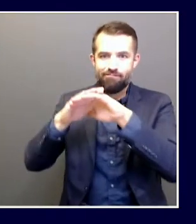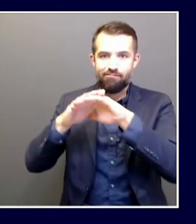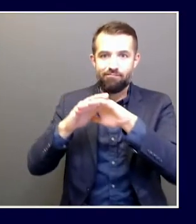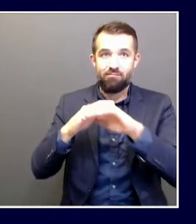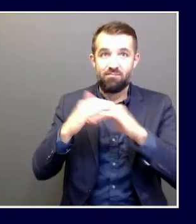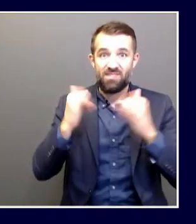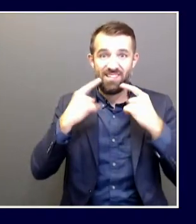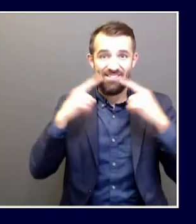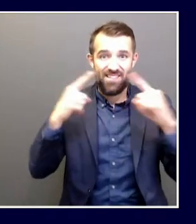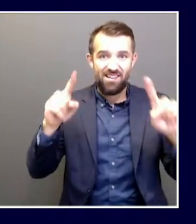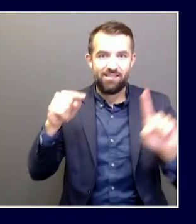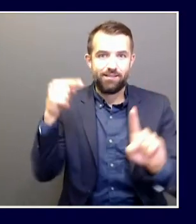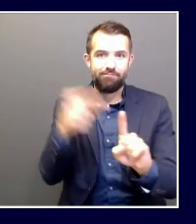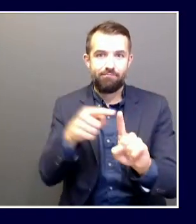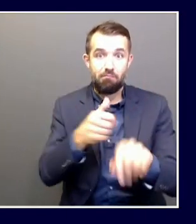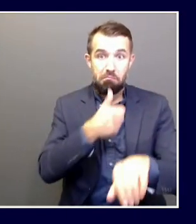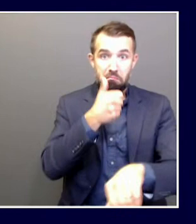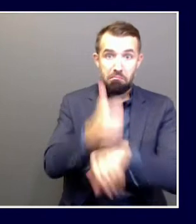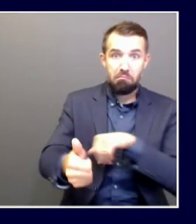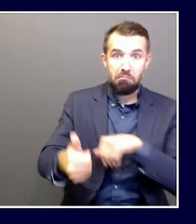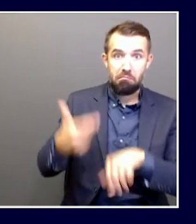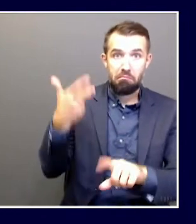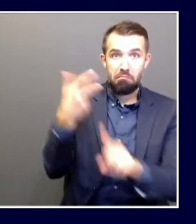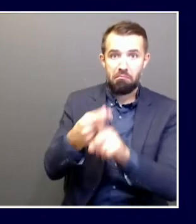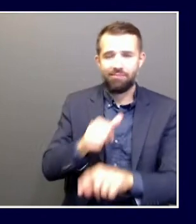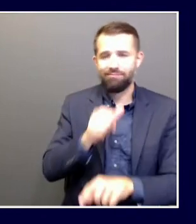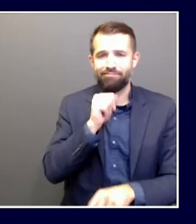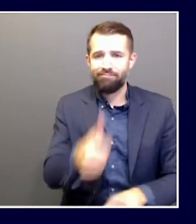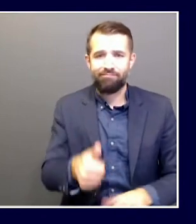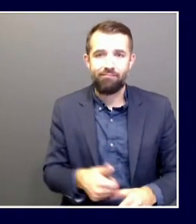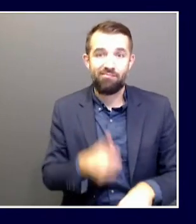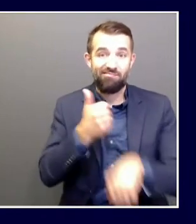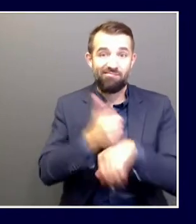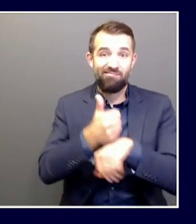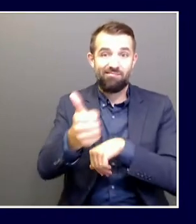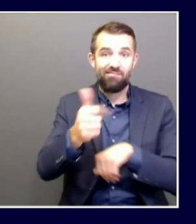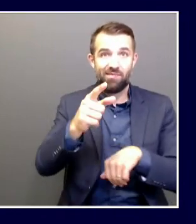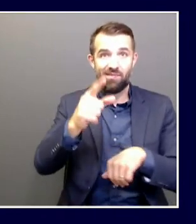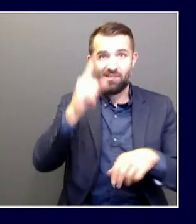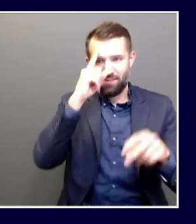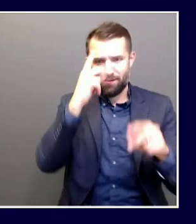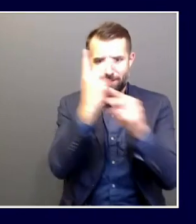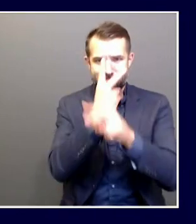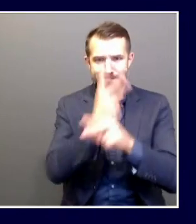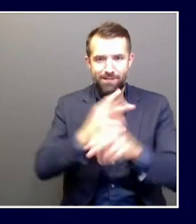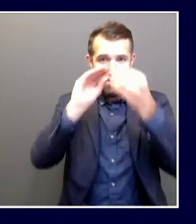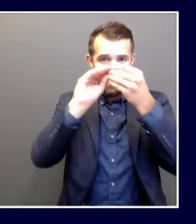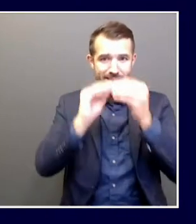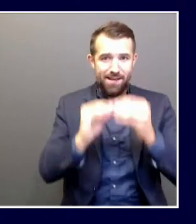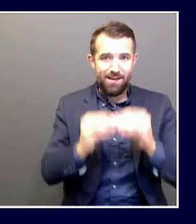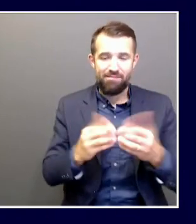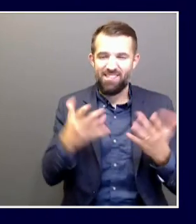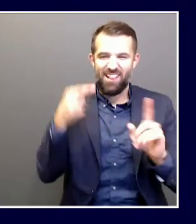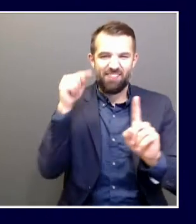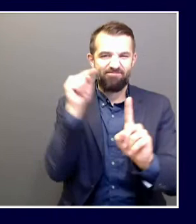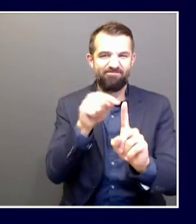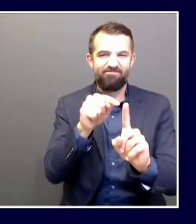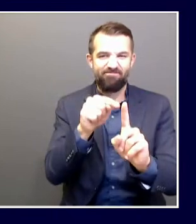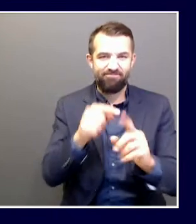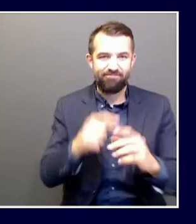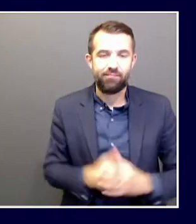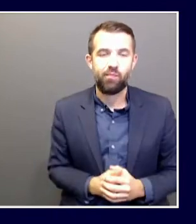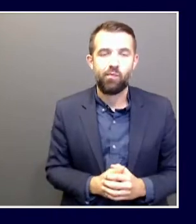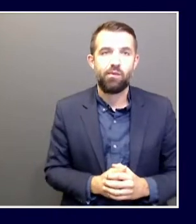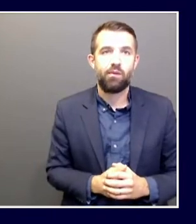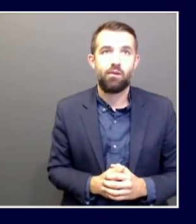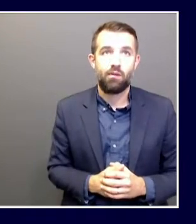the vaccine that's driving breakthrough hospitalizations. It's an important point, so I want to make sure you don't have any follow-ups there. No, so